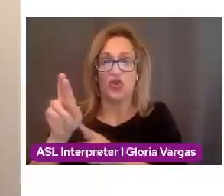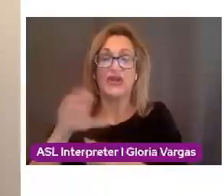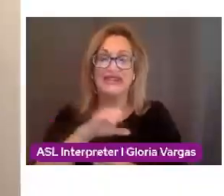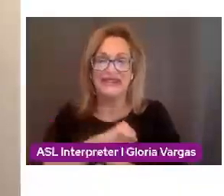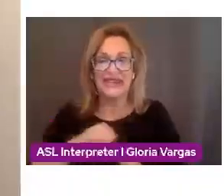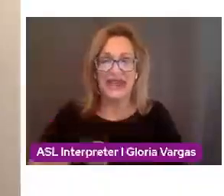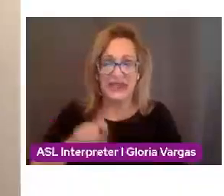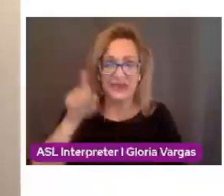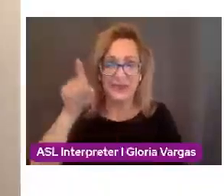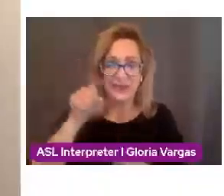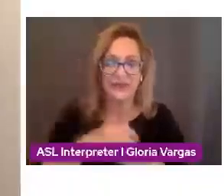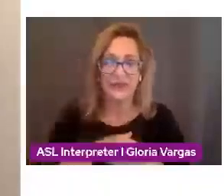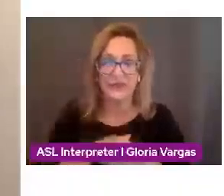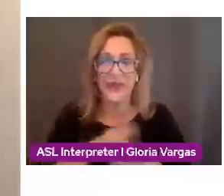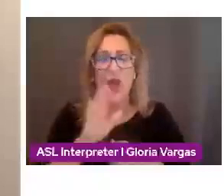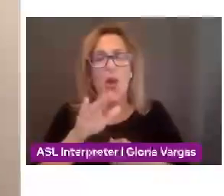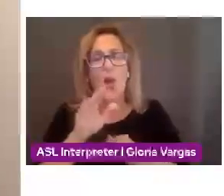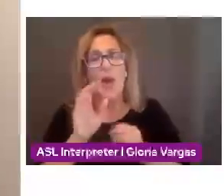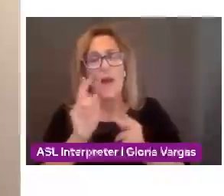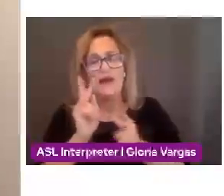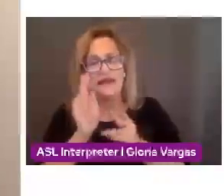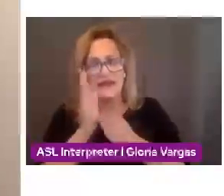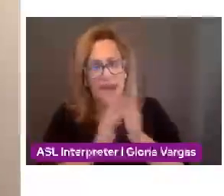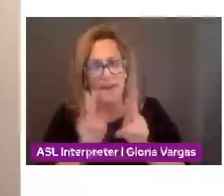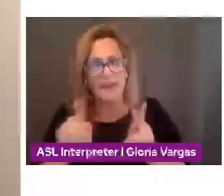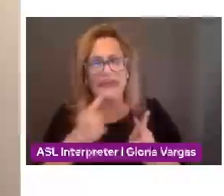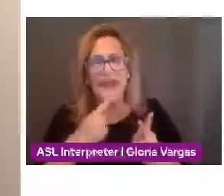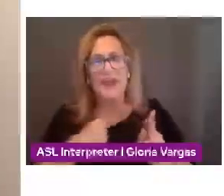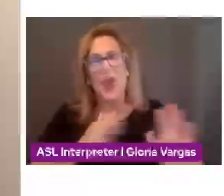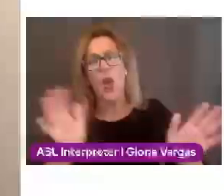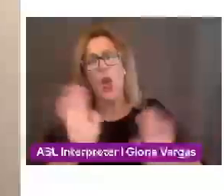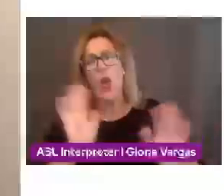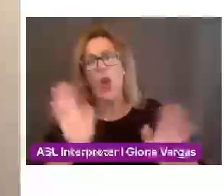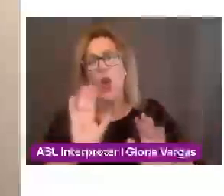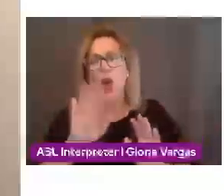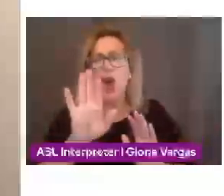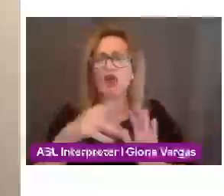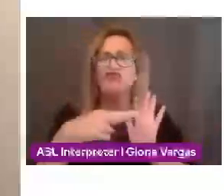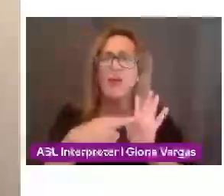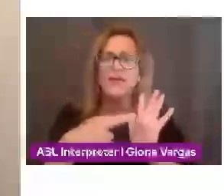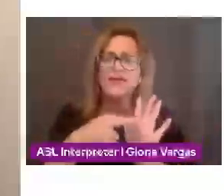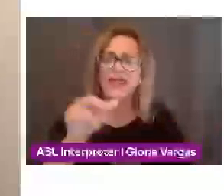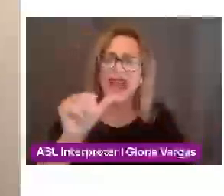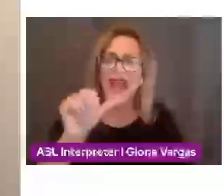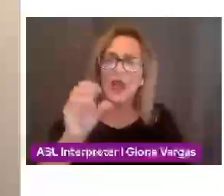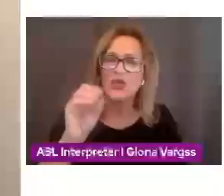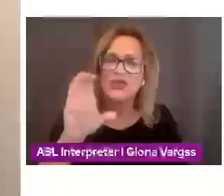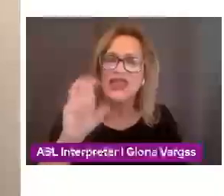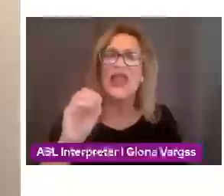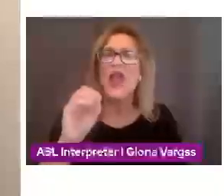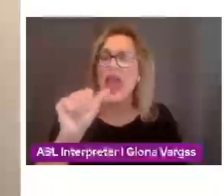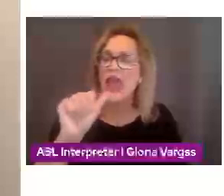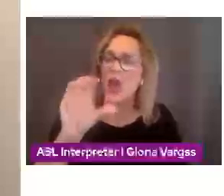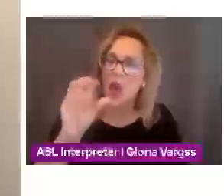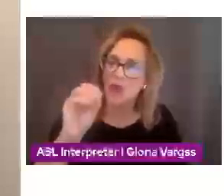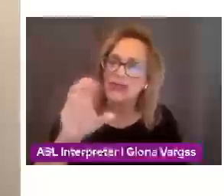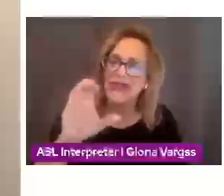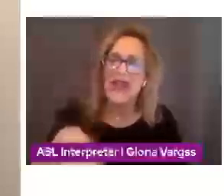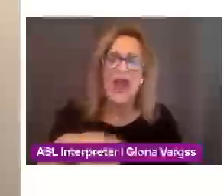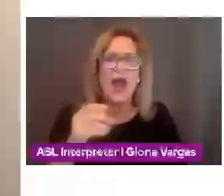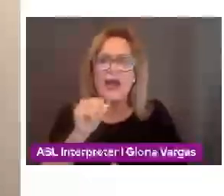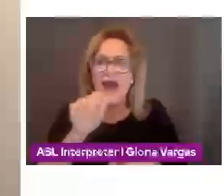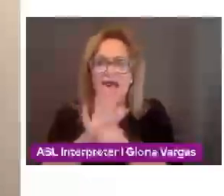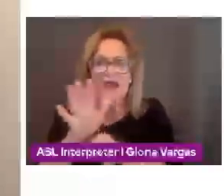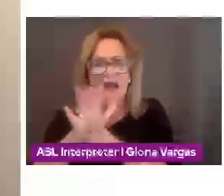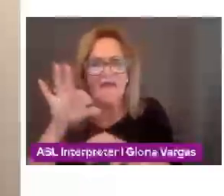me, oh, but Representative Ocasio, we don't have the votes for that. There's no way we can do it. What is the point in